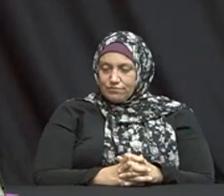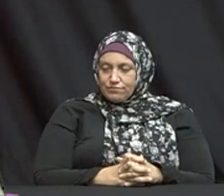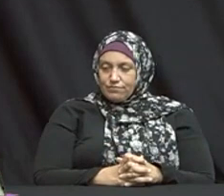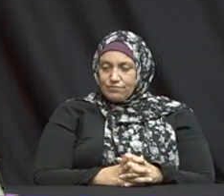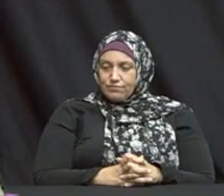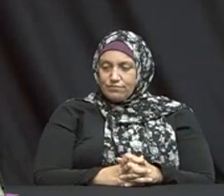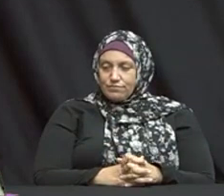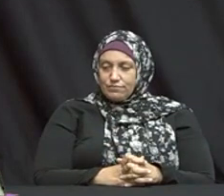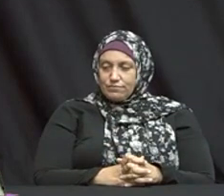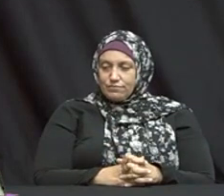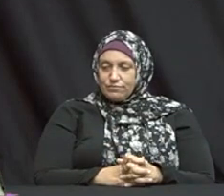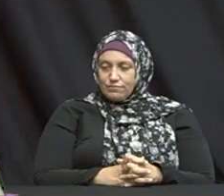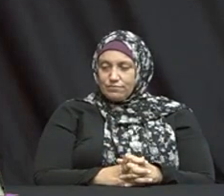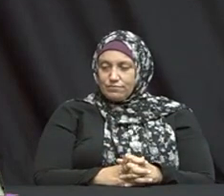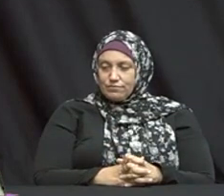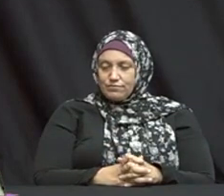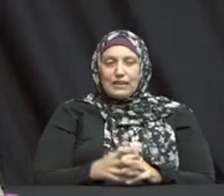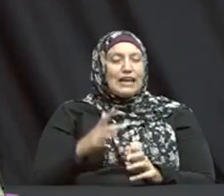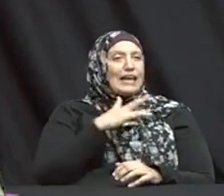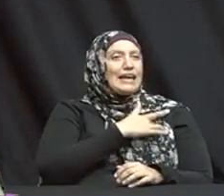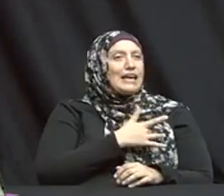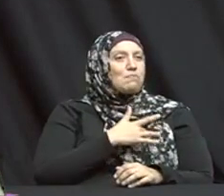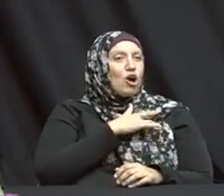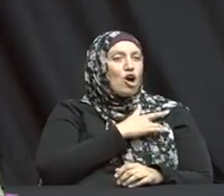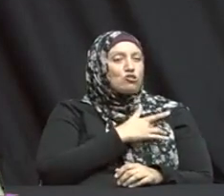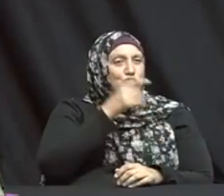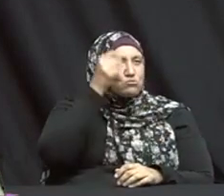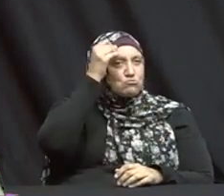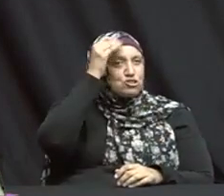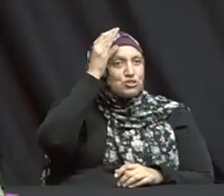18 is pretty young for emotional maturity for an Australian